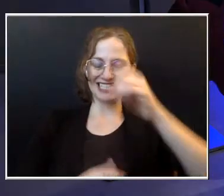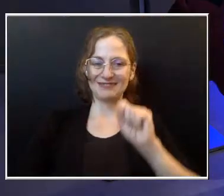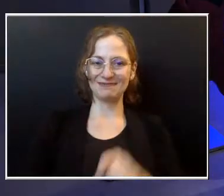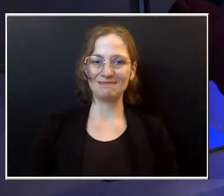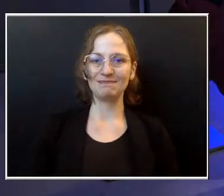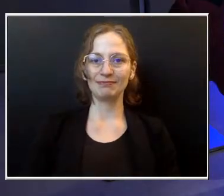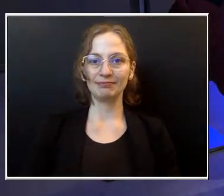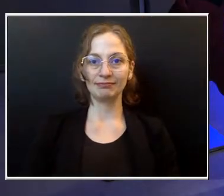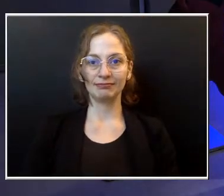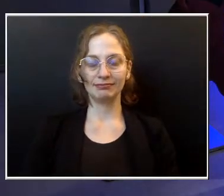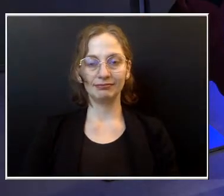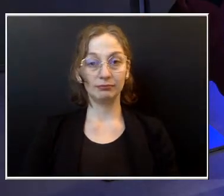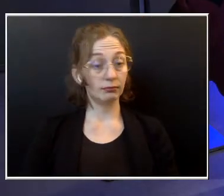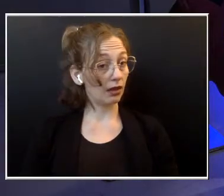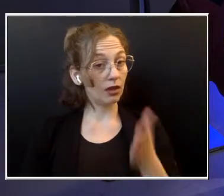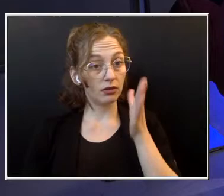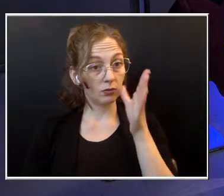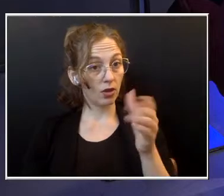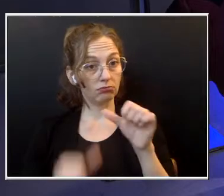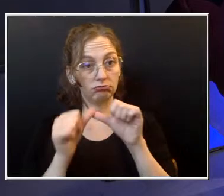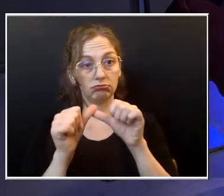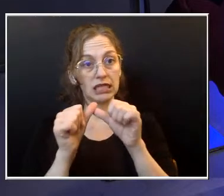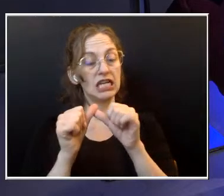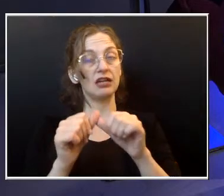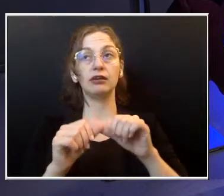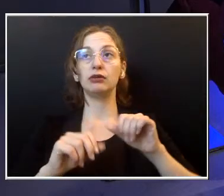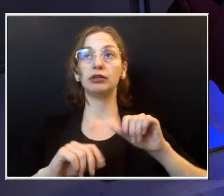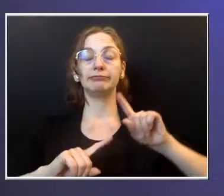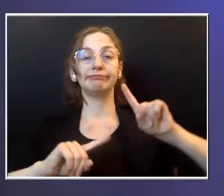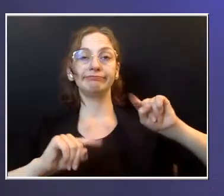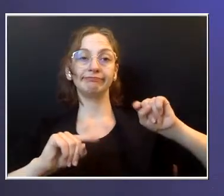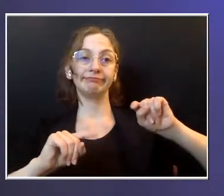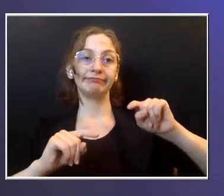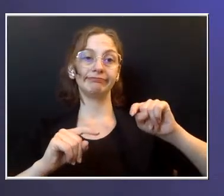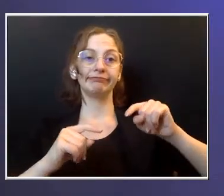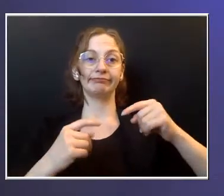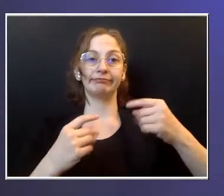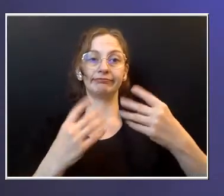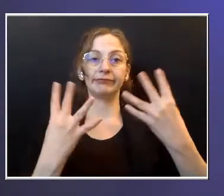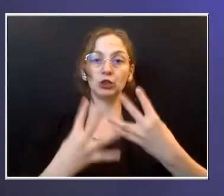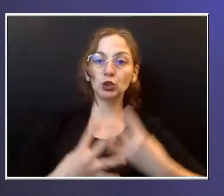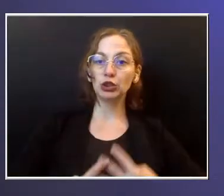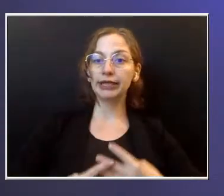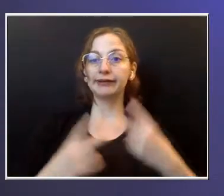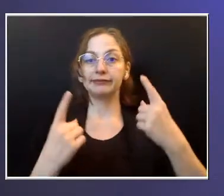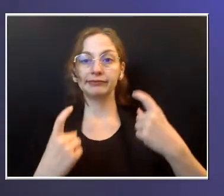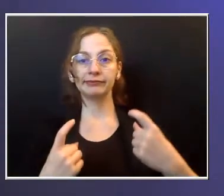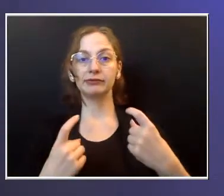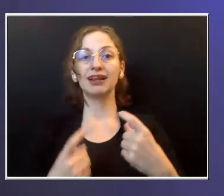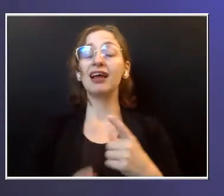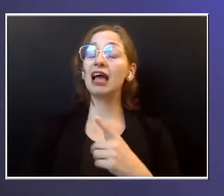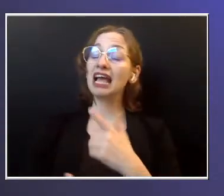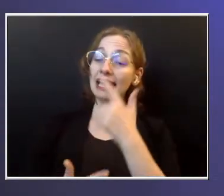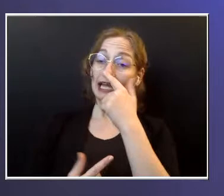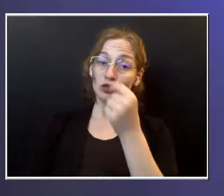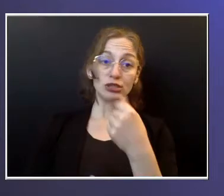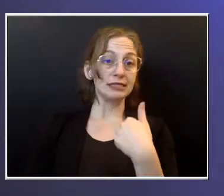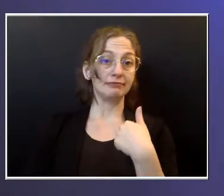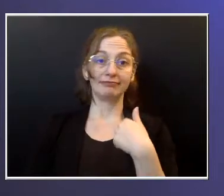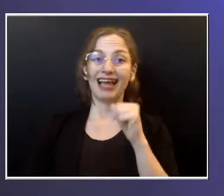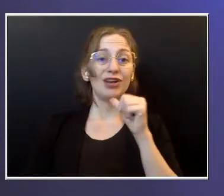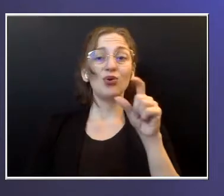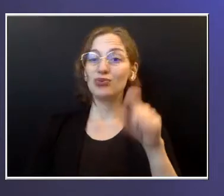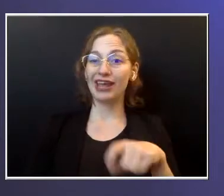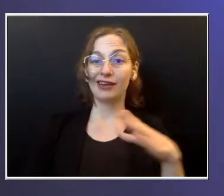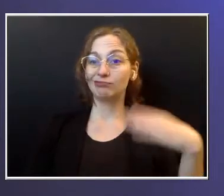get regular screenings and checkups with your physicians. So interestingly, there's not a regular screening that I'll receive because I don't have breasts anymore. So my breasts are now my